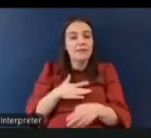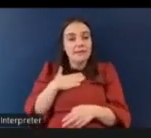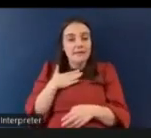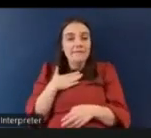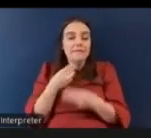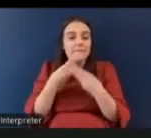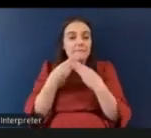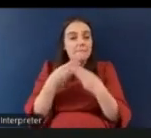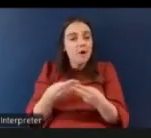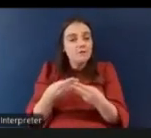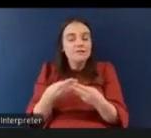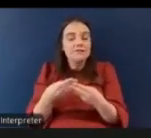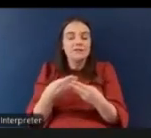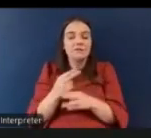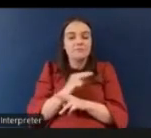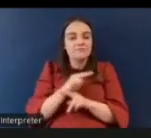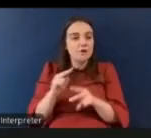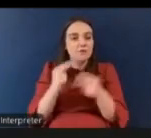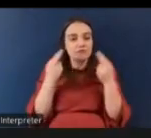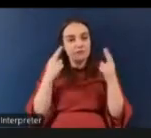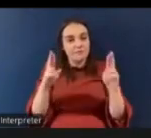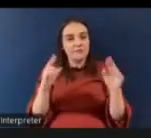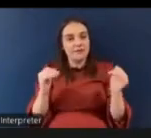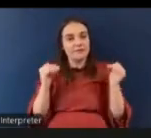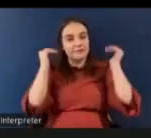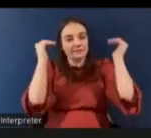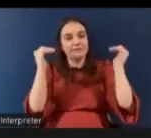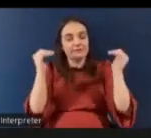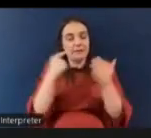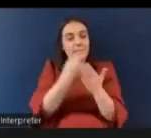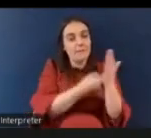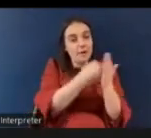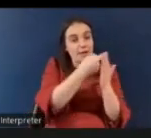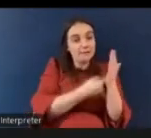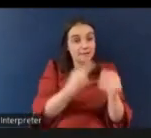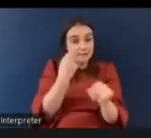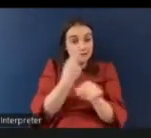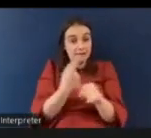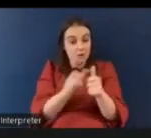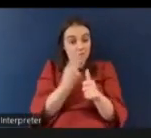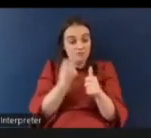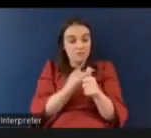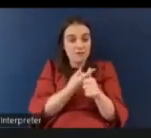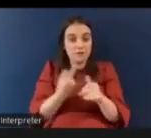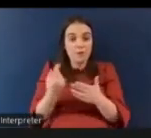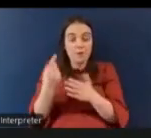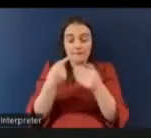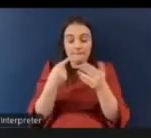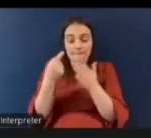policy making or decision making spaces around climate. So if you go to the next slide there.